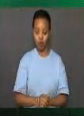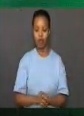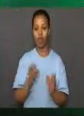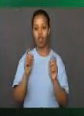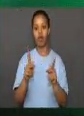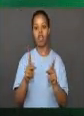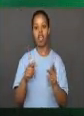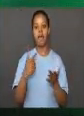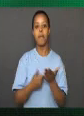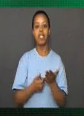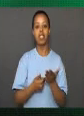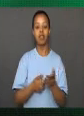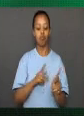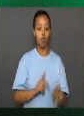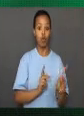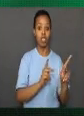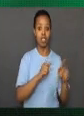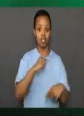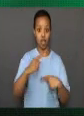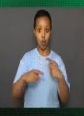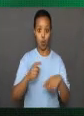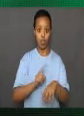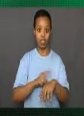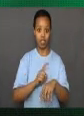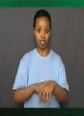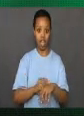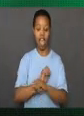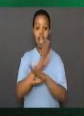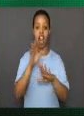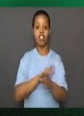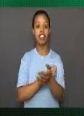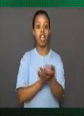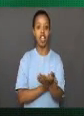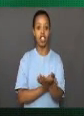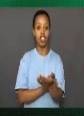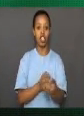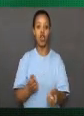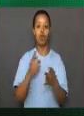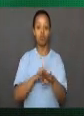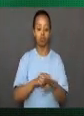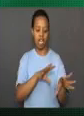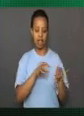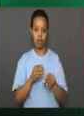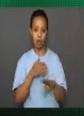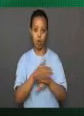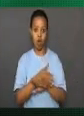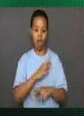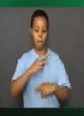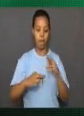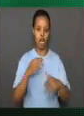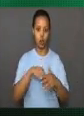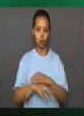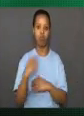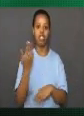During the process of photosynthesis, light energy is utilized in reactions,